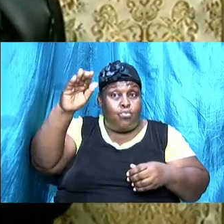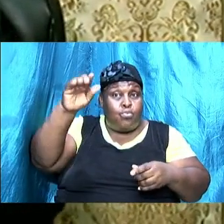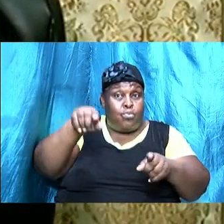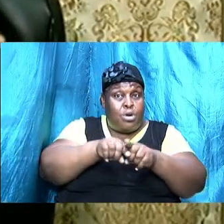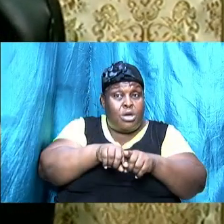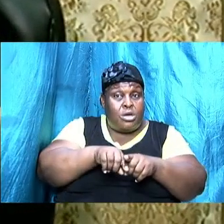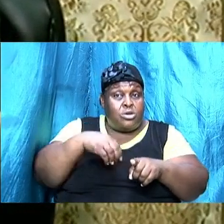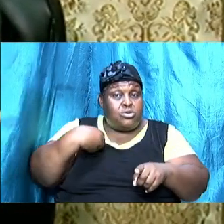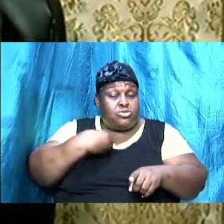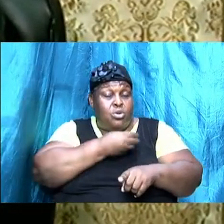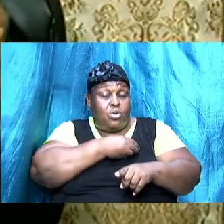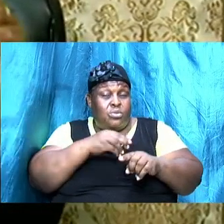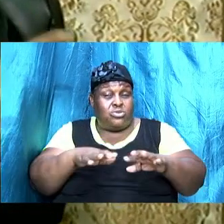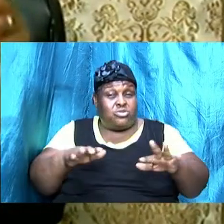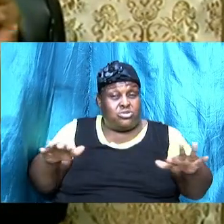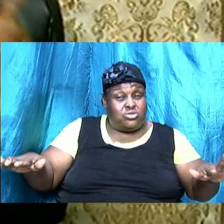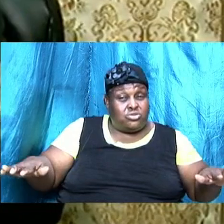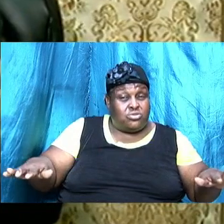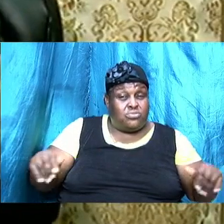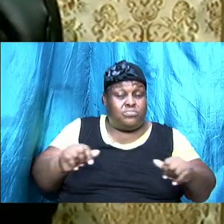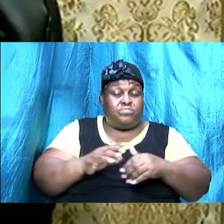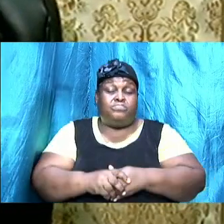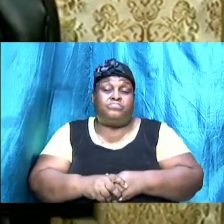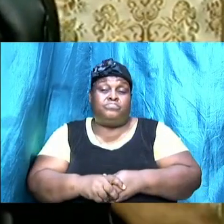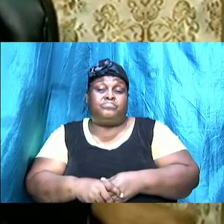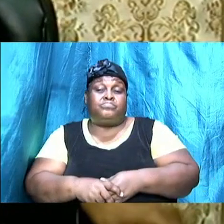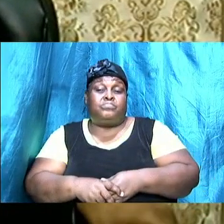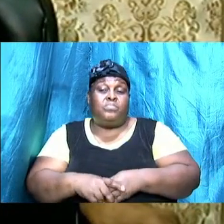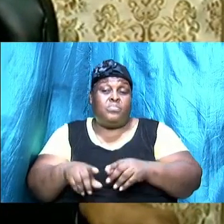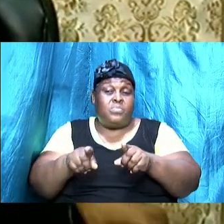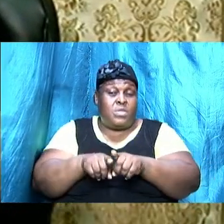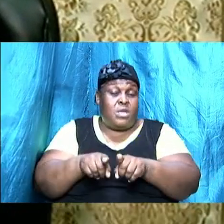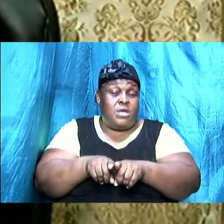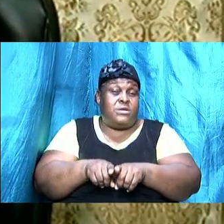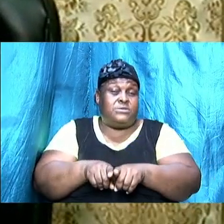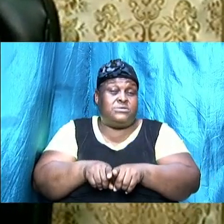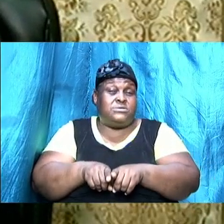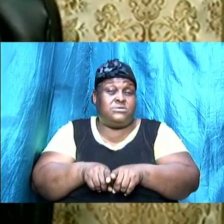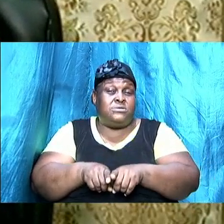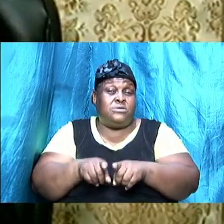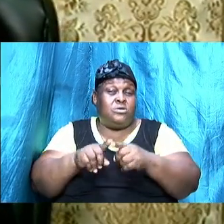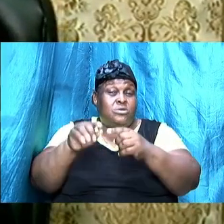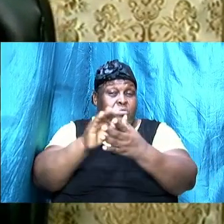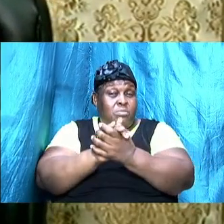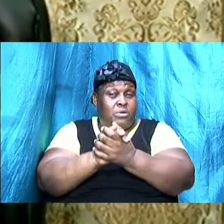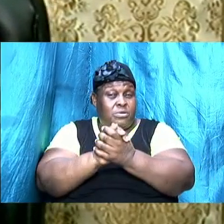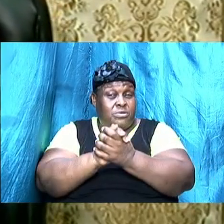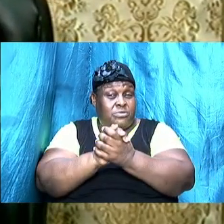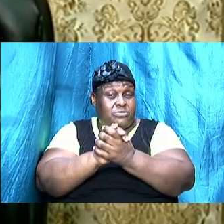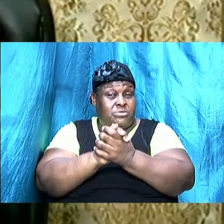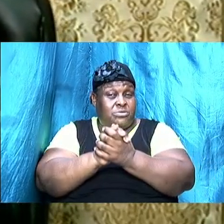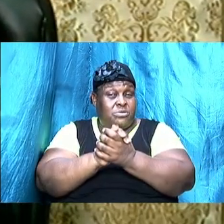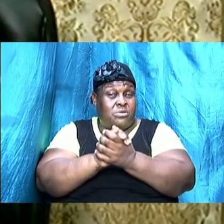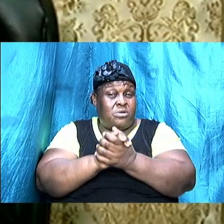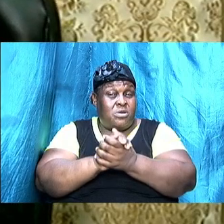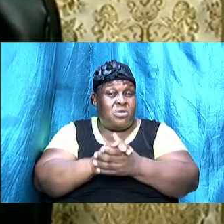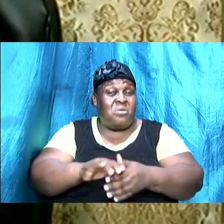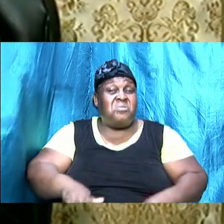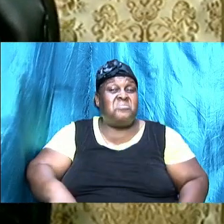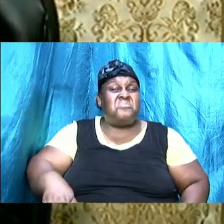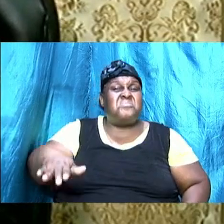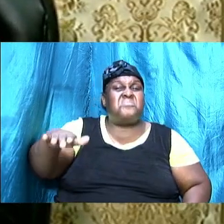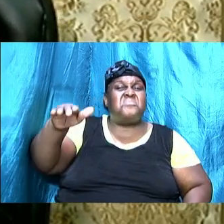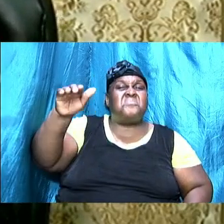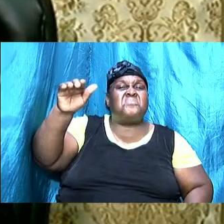we transmit to the next generation as it relates to marriage. And they're going to grow up and say, this thing